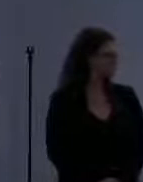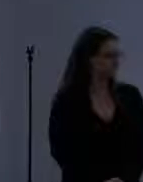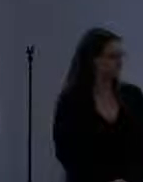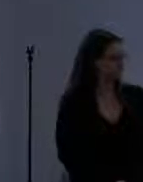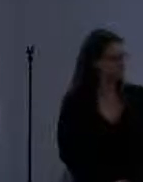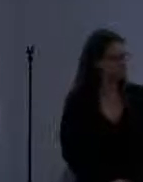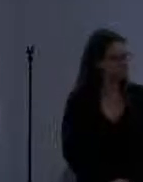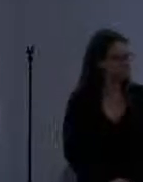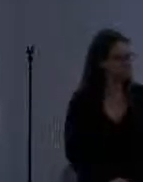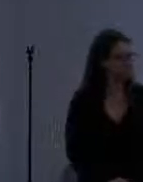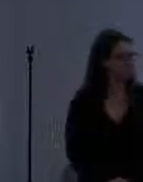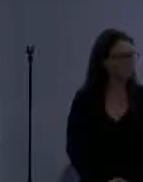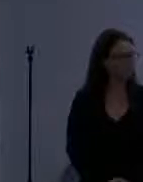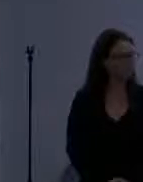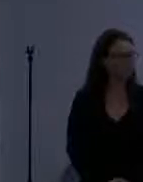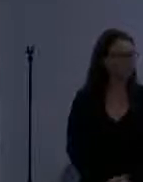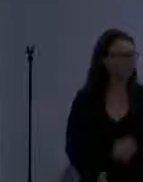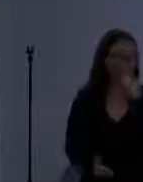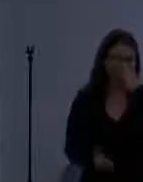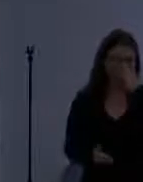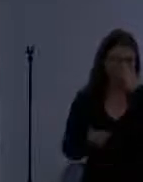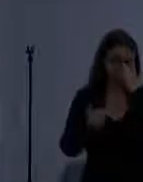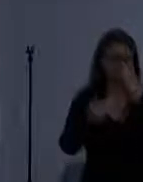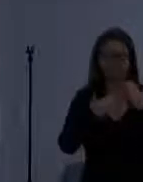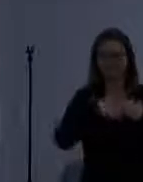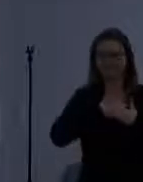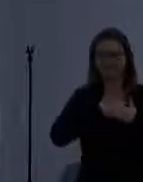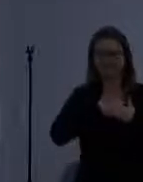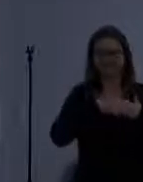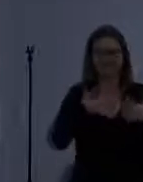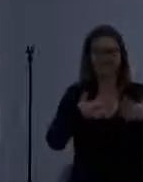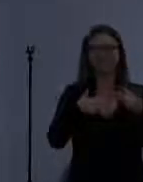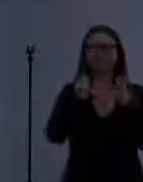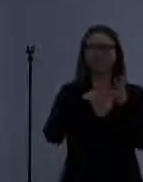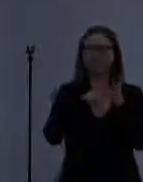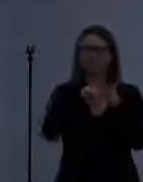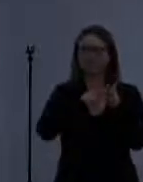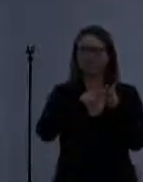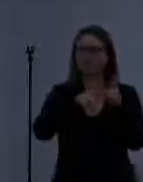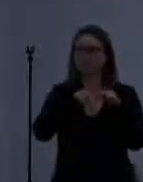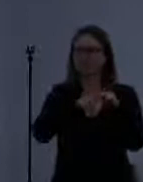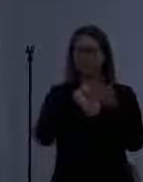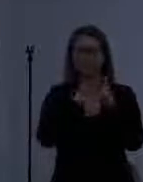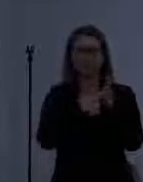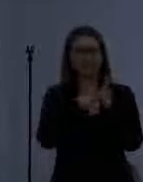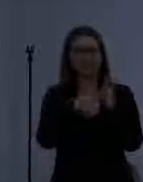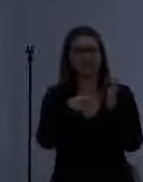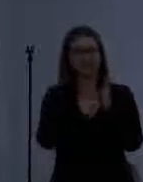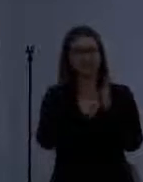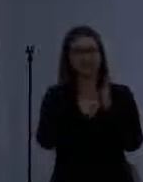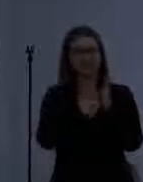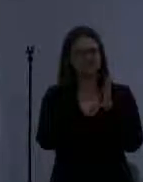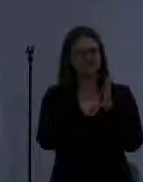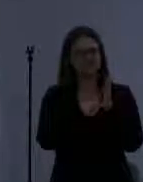Code of conduct. Now, this is the stuff that I really wanted to talk about because I think this is really